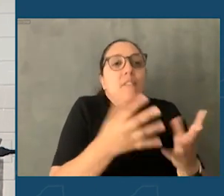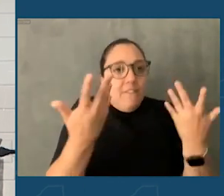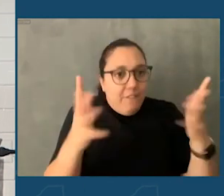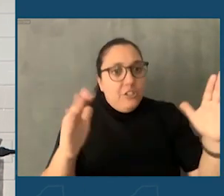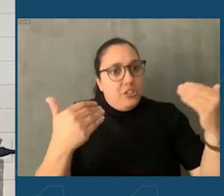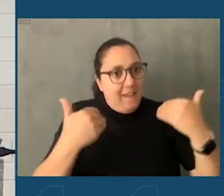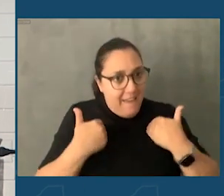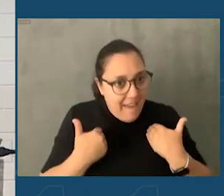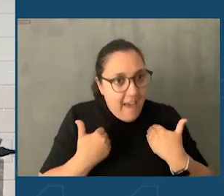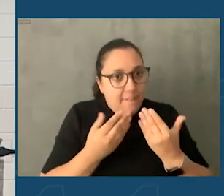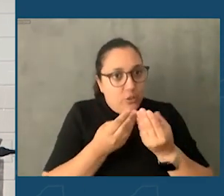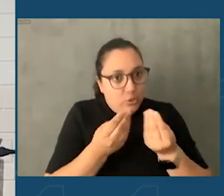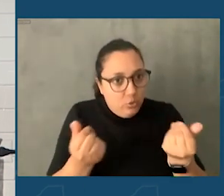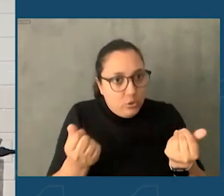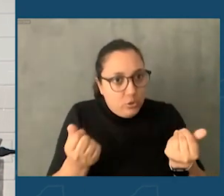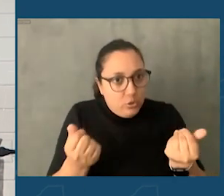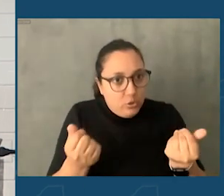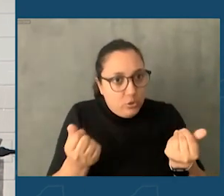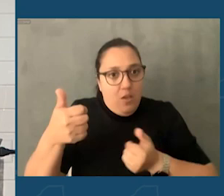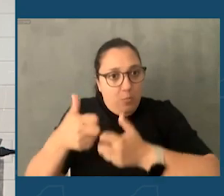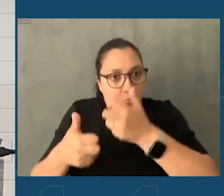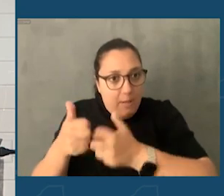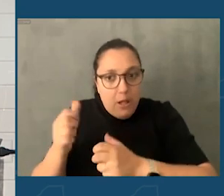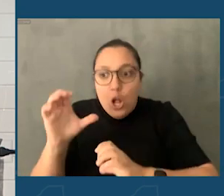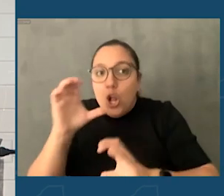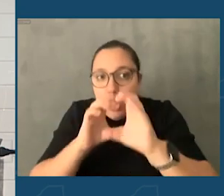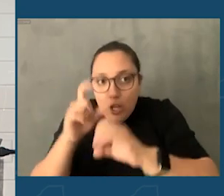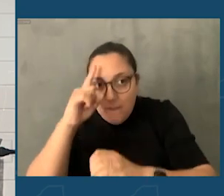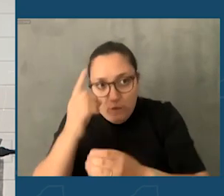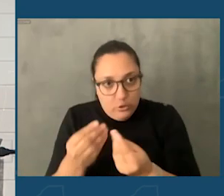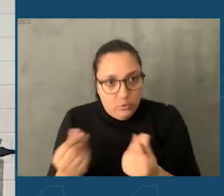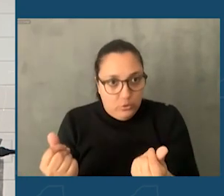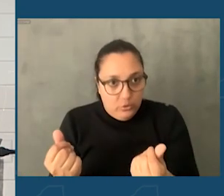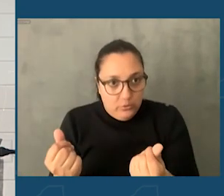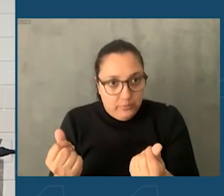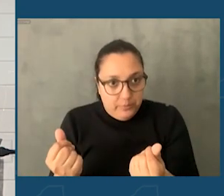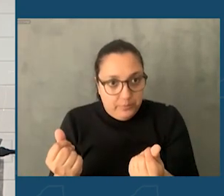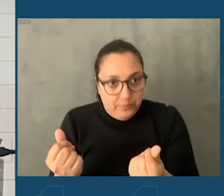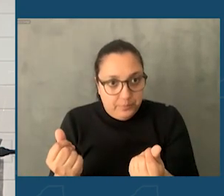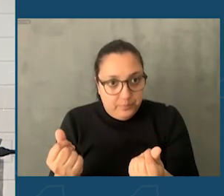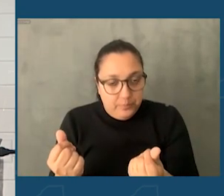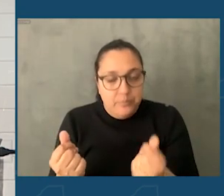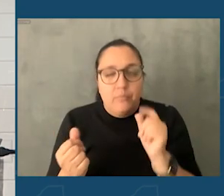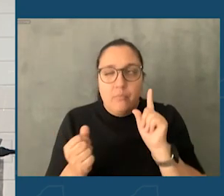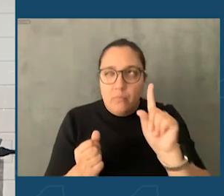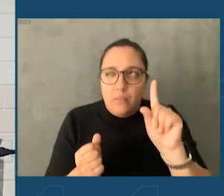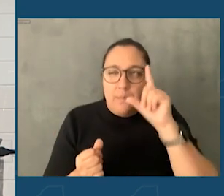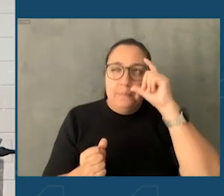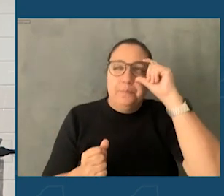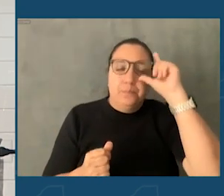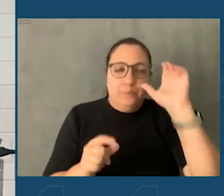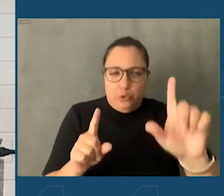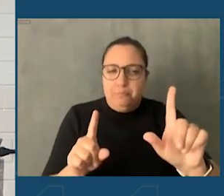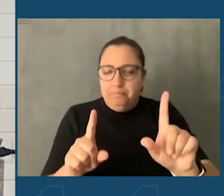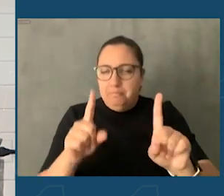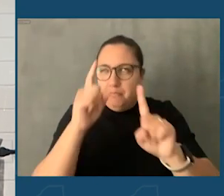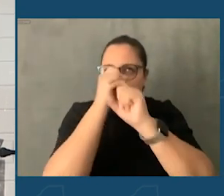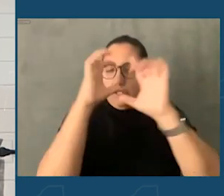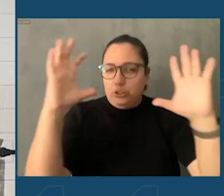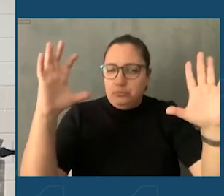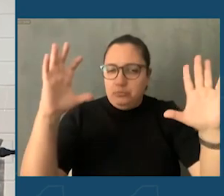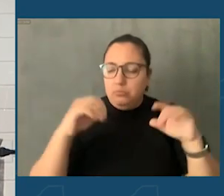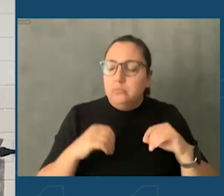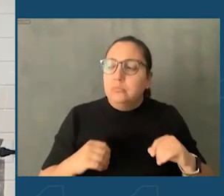to another problem looking for a solution. If we had a situation, imagine if for all the